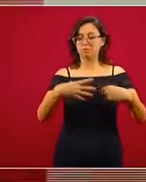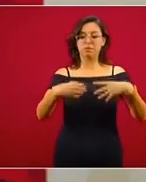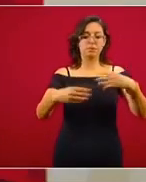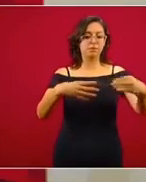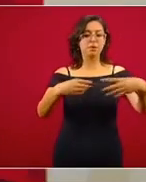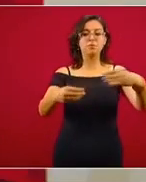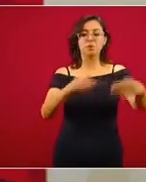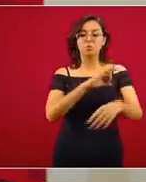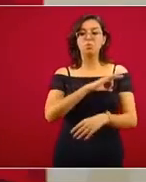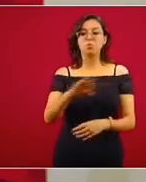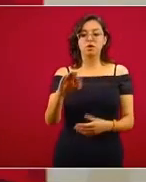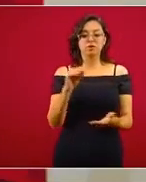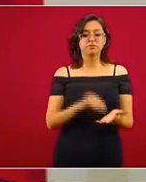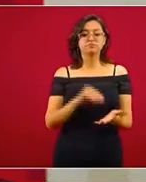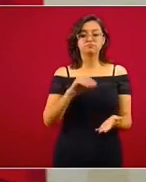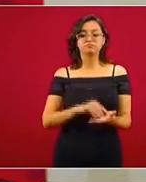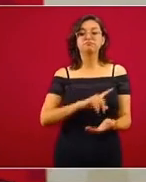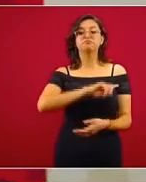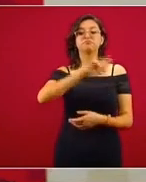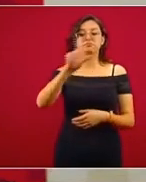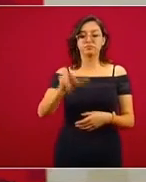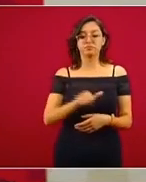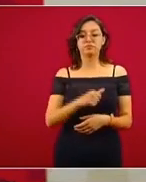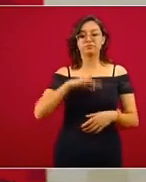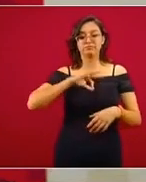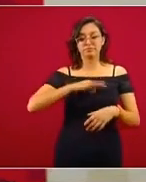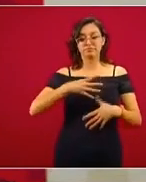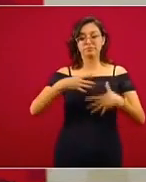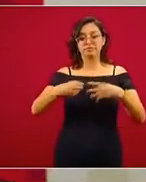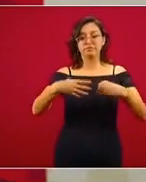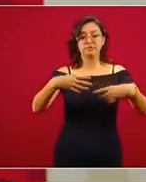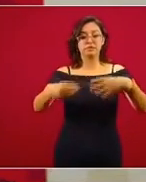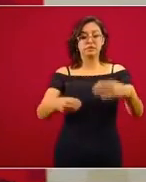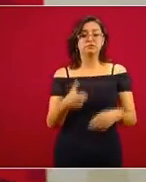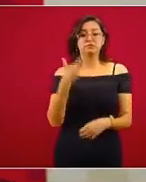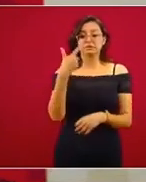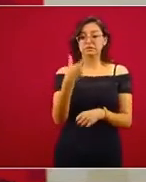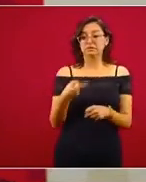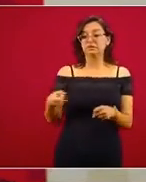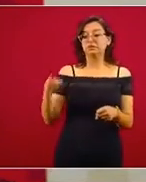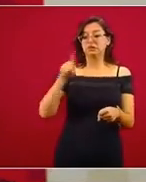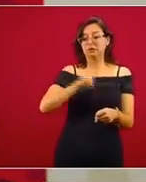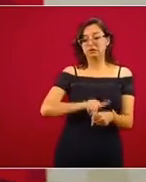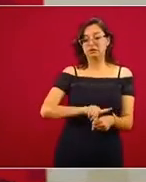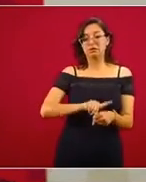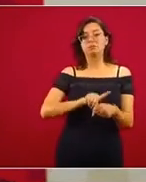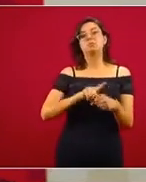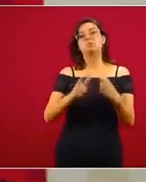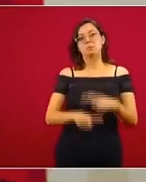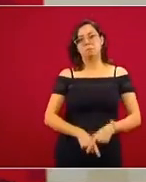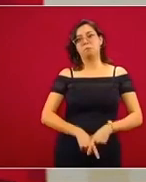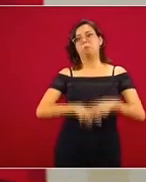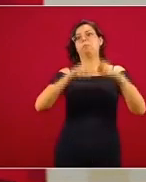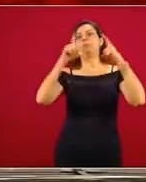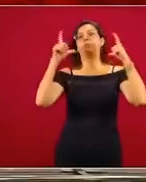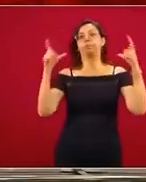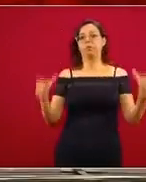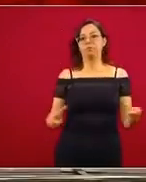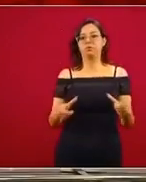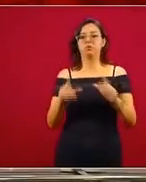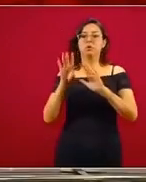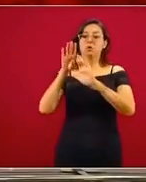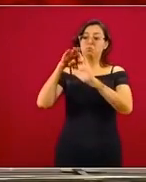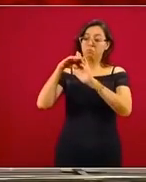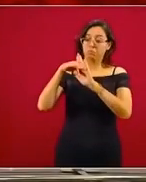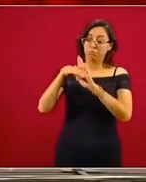a They otras can create personas, more causar contagion, contagio and within y 7 en un promedio de days, 7 we días could después have another manifestarse como reemergence, una a local reemergencia reemergence